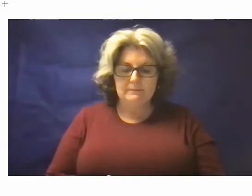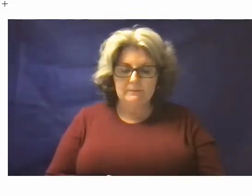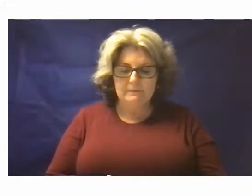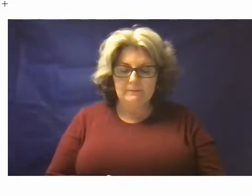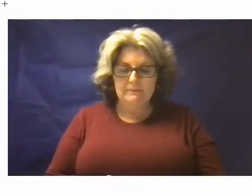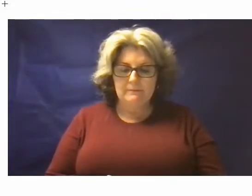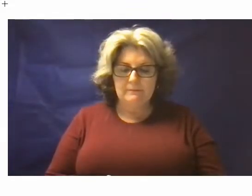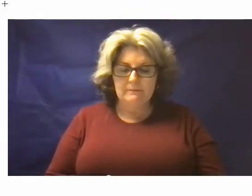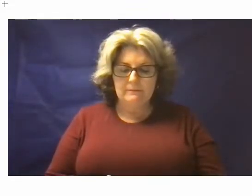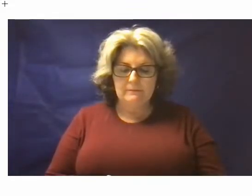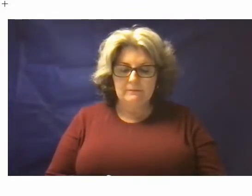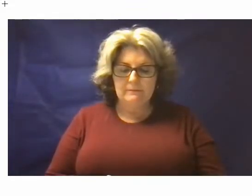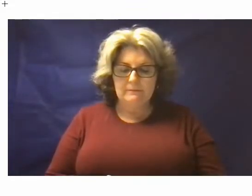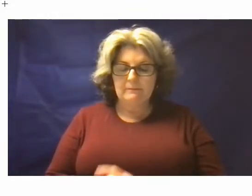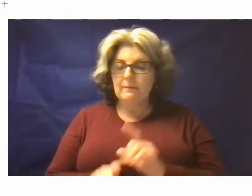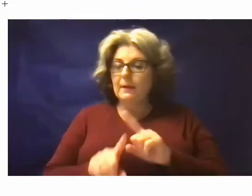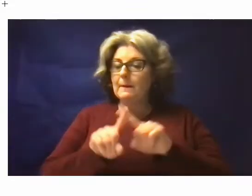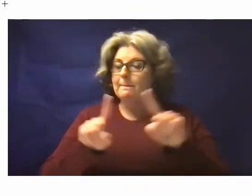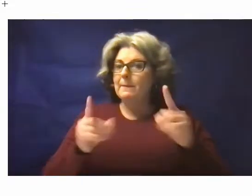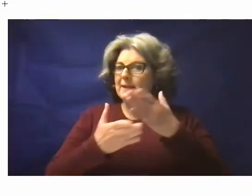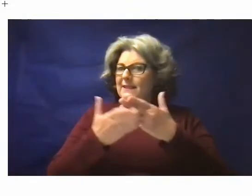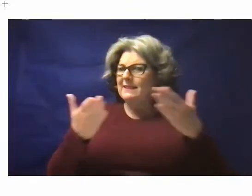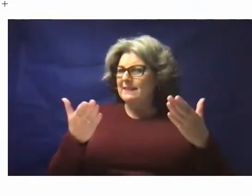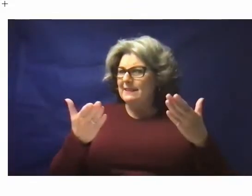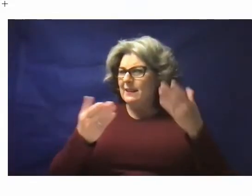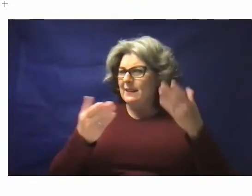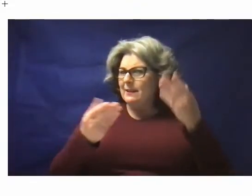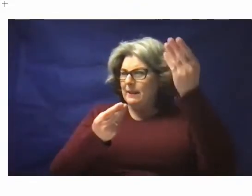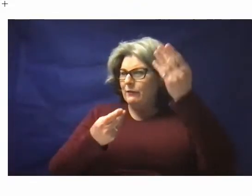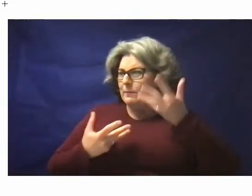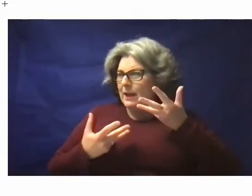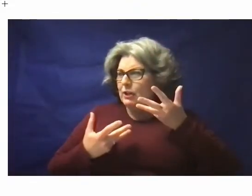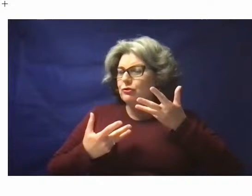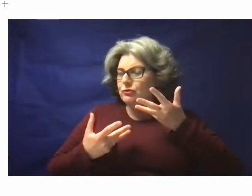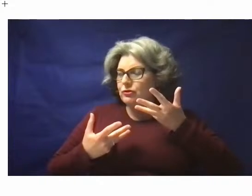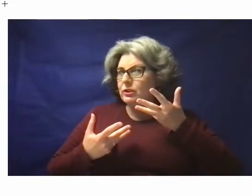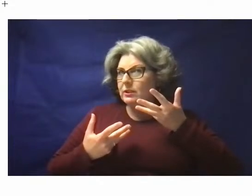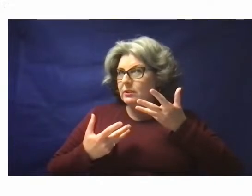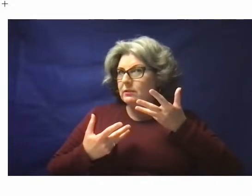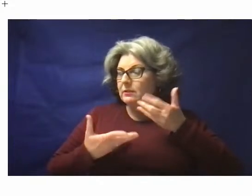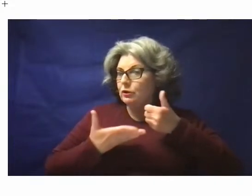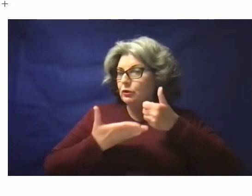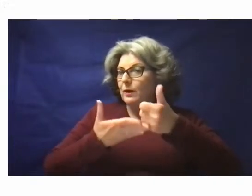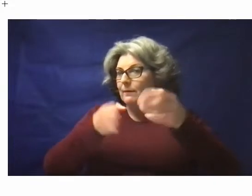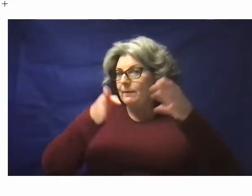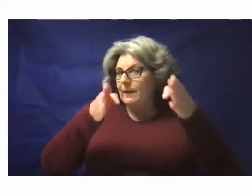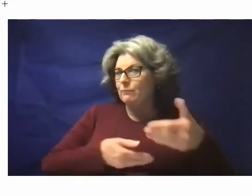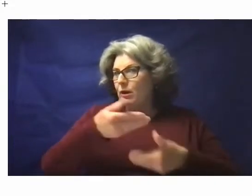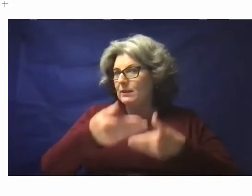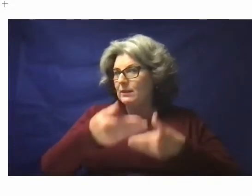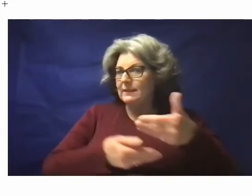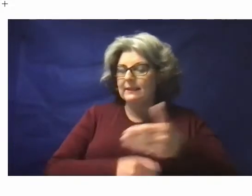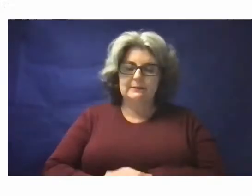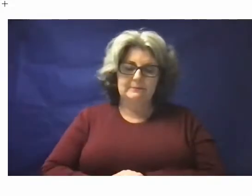there some concrete things that need to be given in order to help that process? It depends.